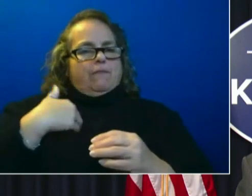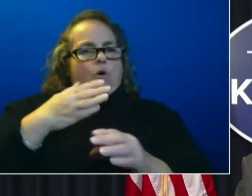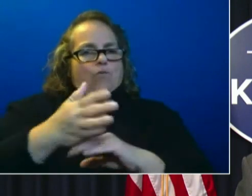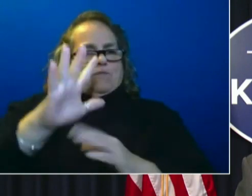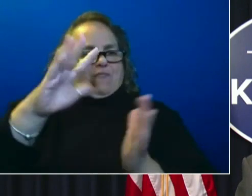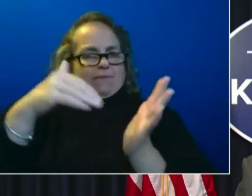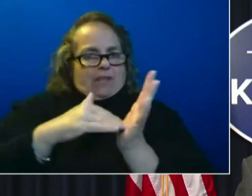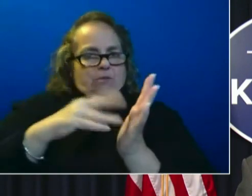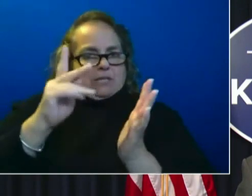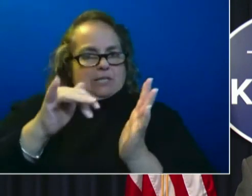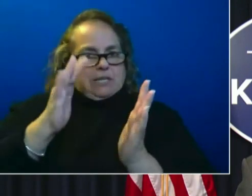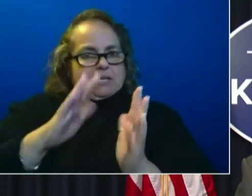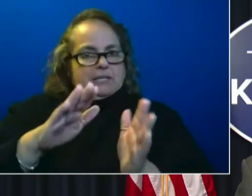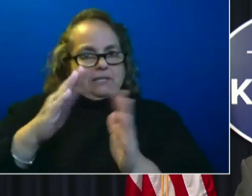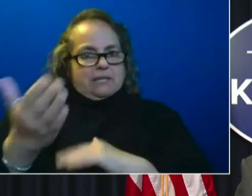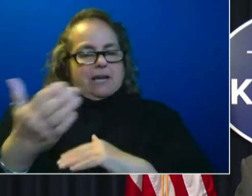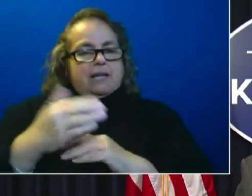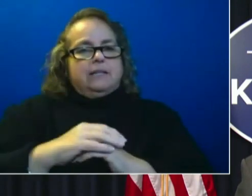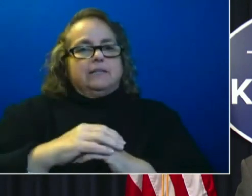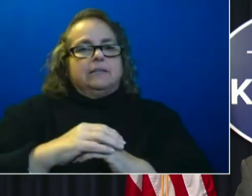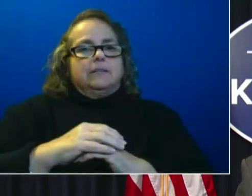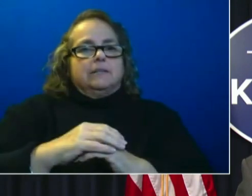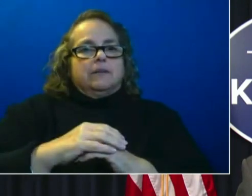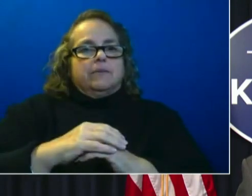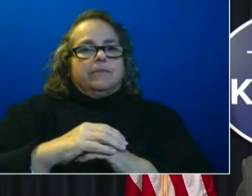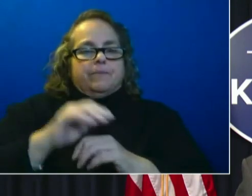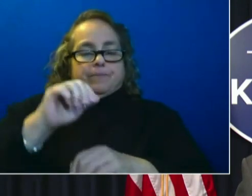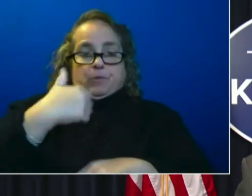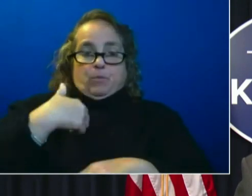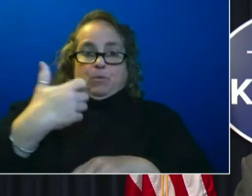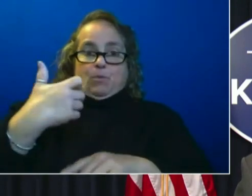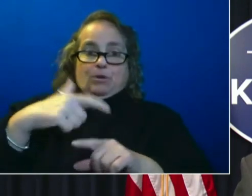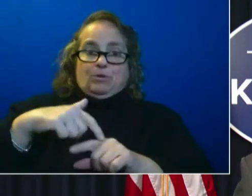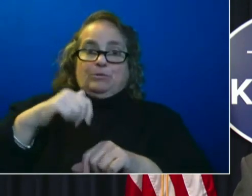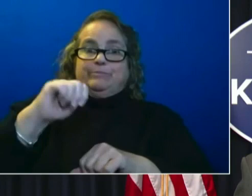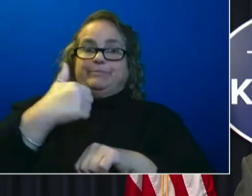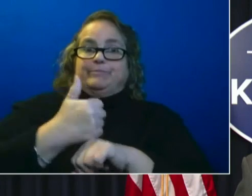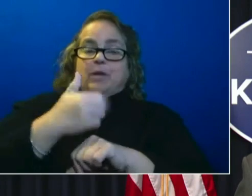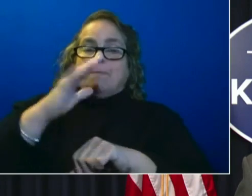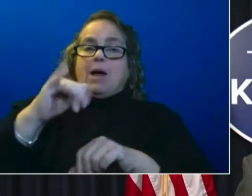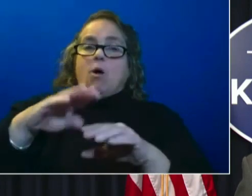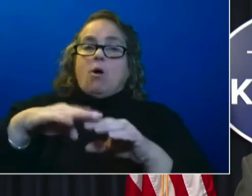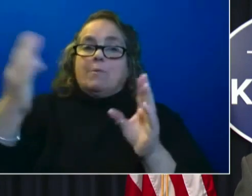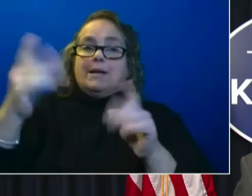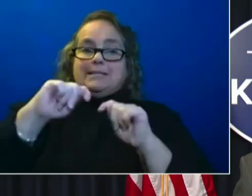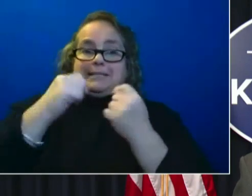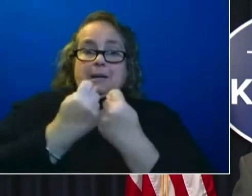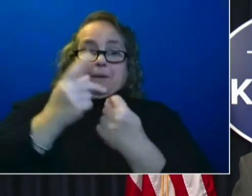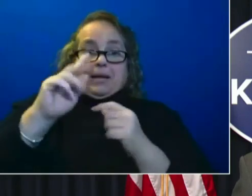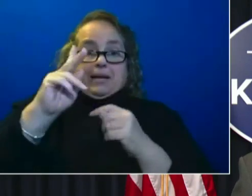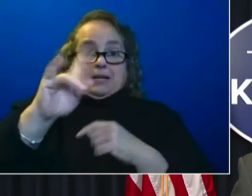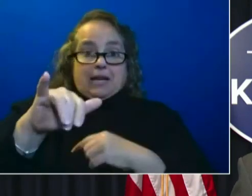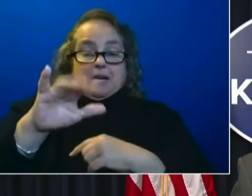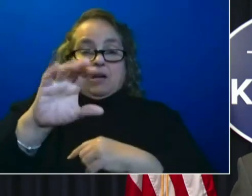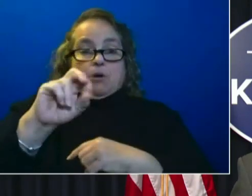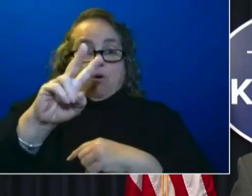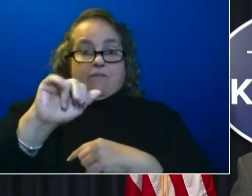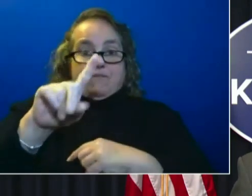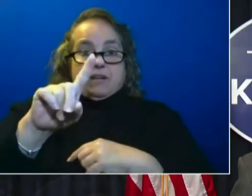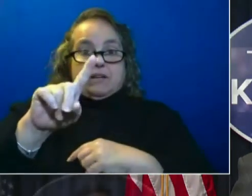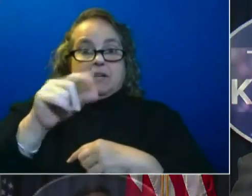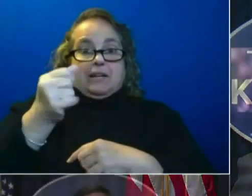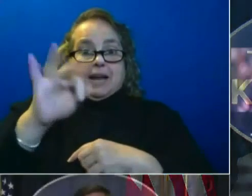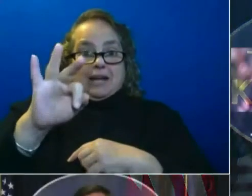We want to mark by opening the Team Kentucky COVID-19 Memorial Fund so we can ensure that